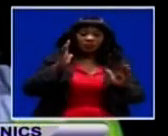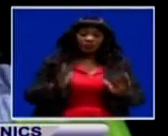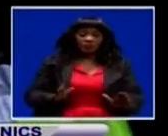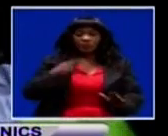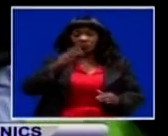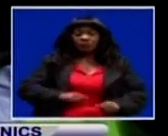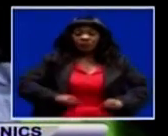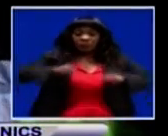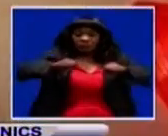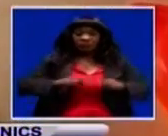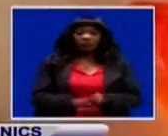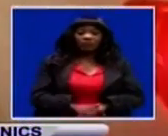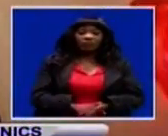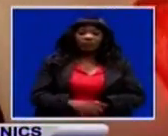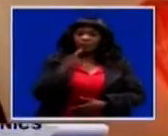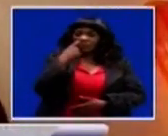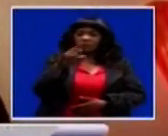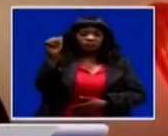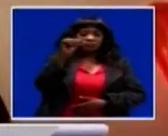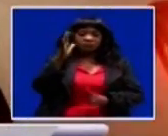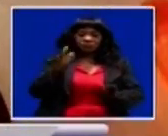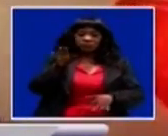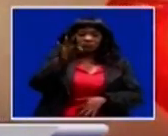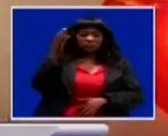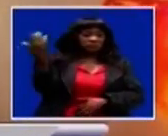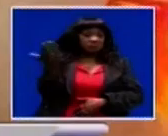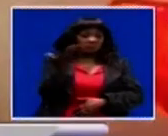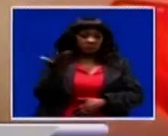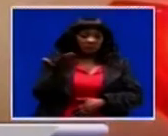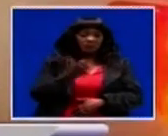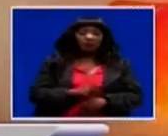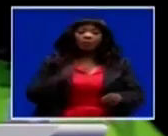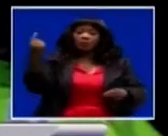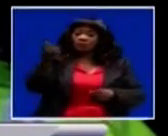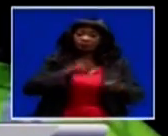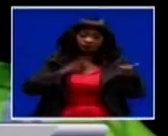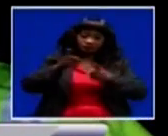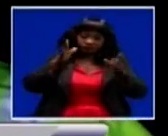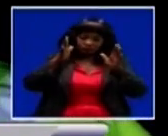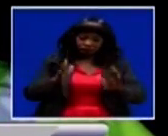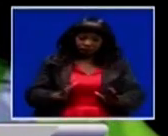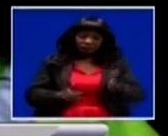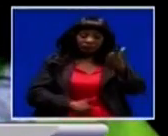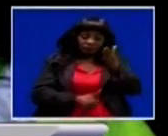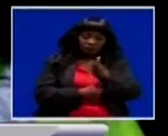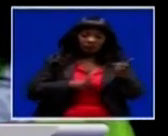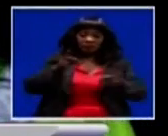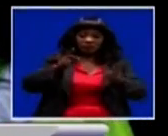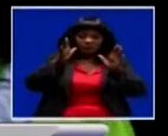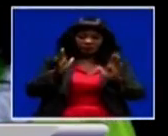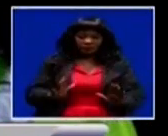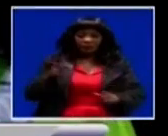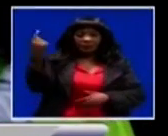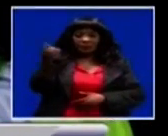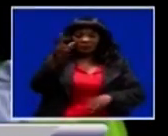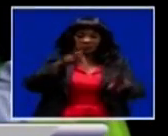single driver. The only people we have found are directors, assistant directors. And that